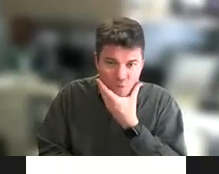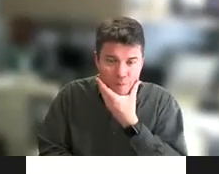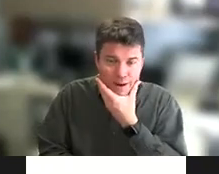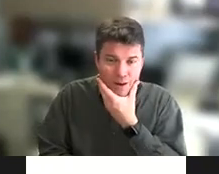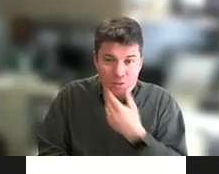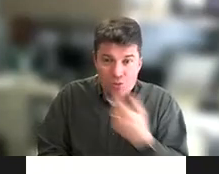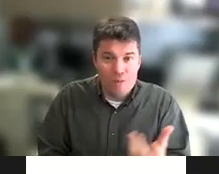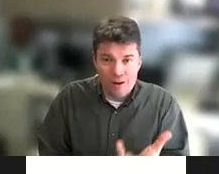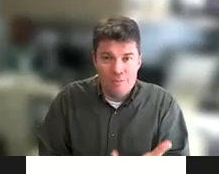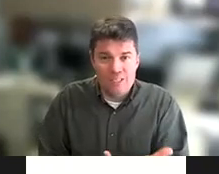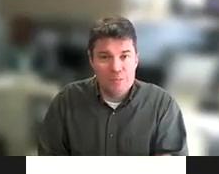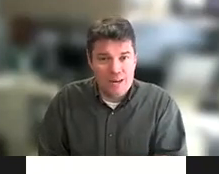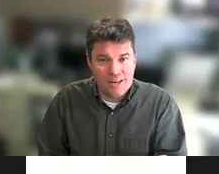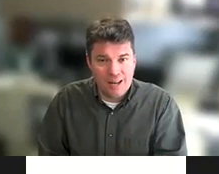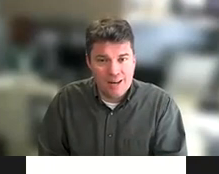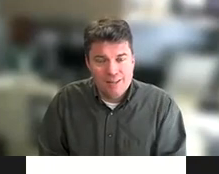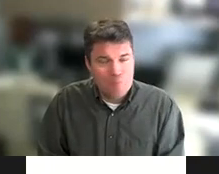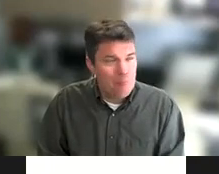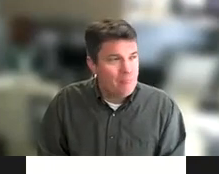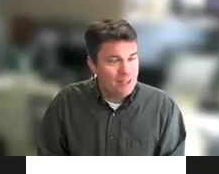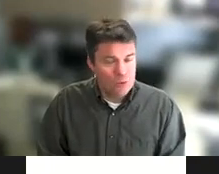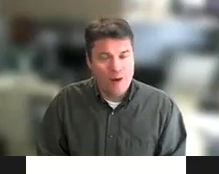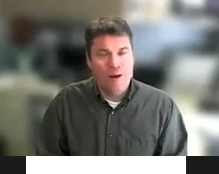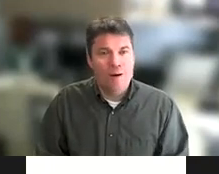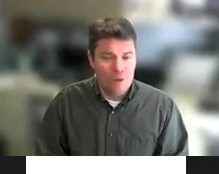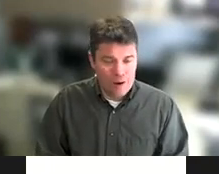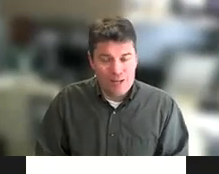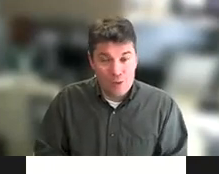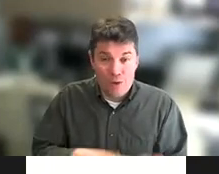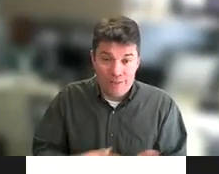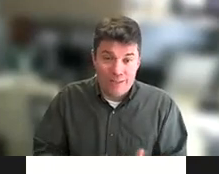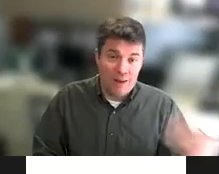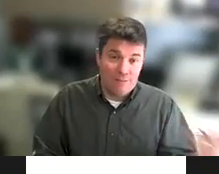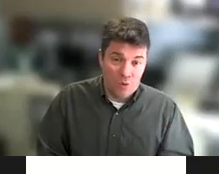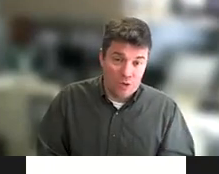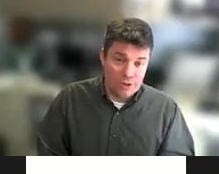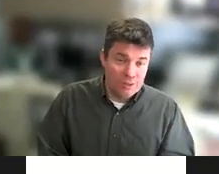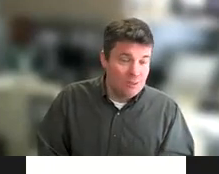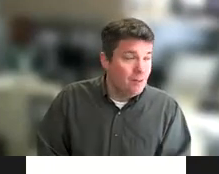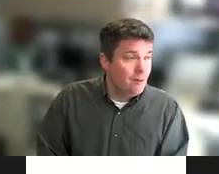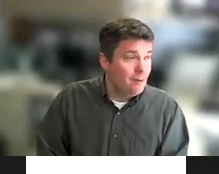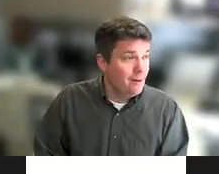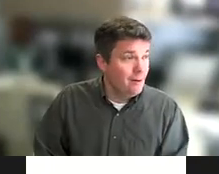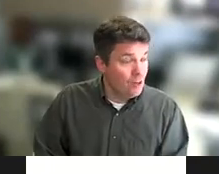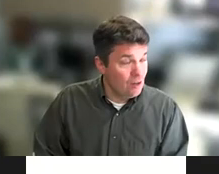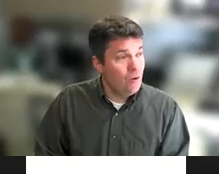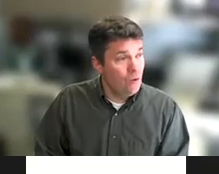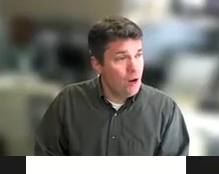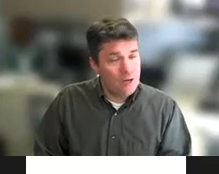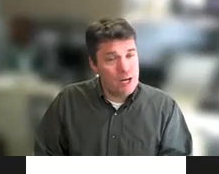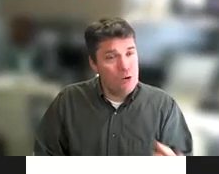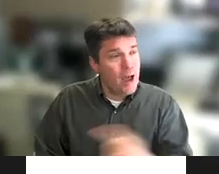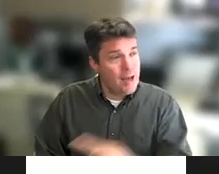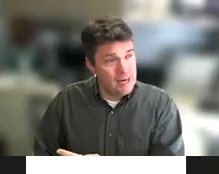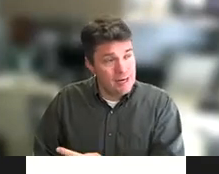done. I can't move my mouth, so I'm unable to speak today. And so okay. So I read this off to her, and then she goes,